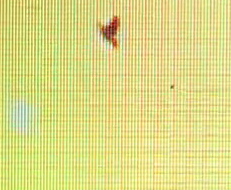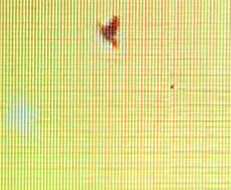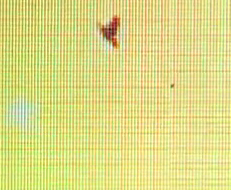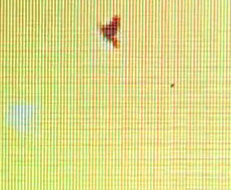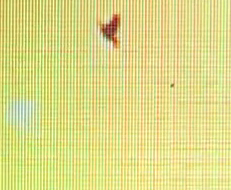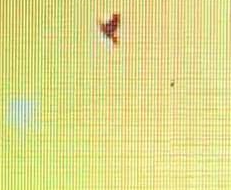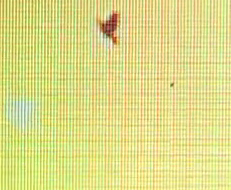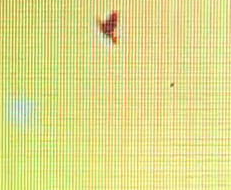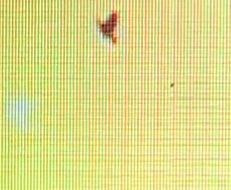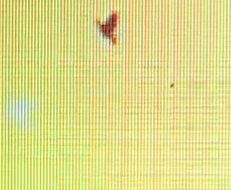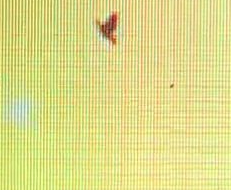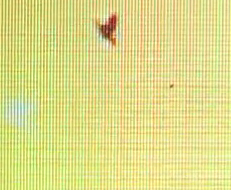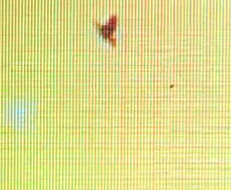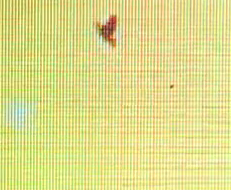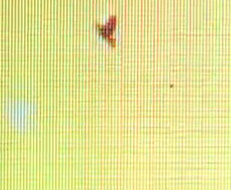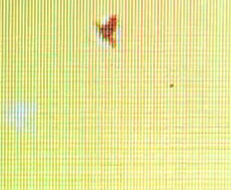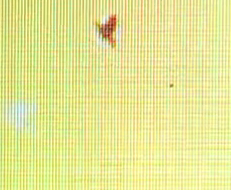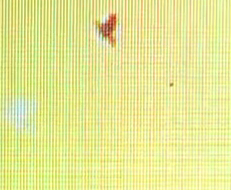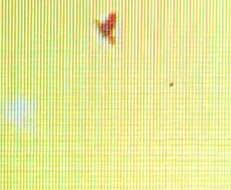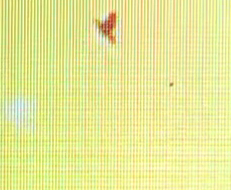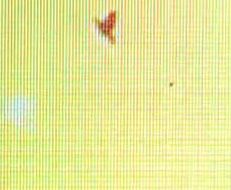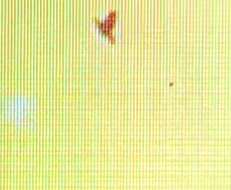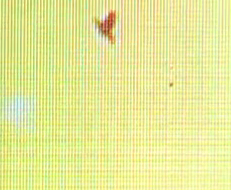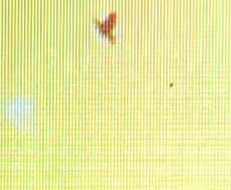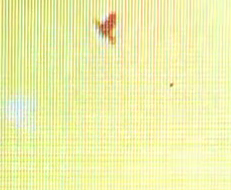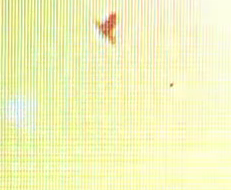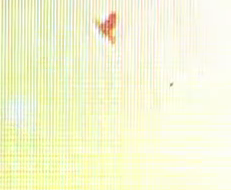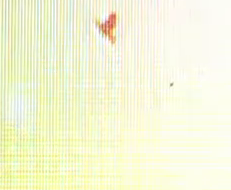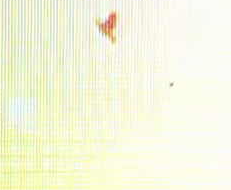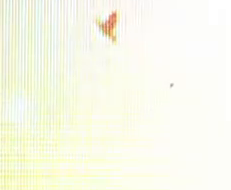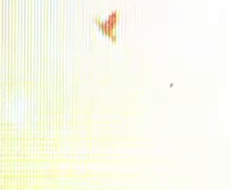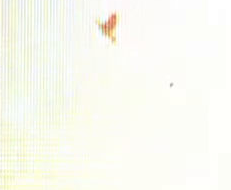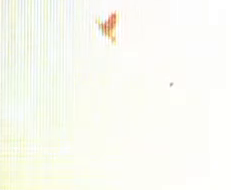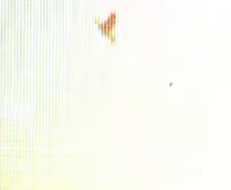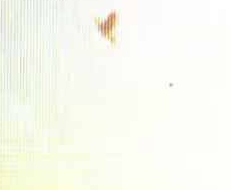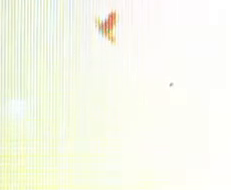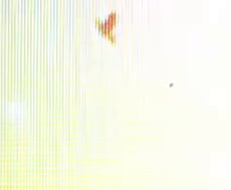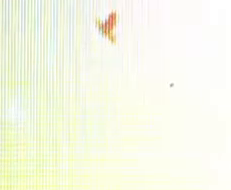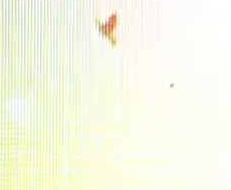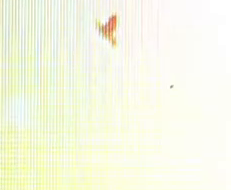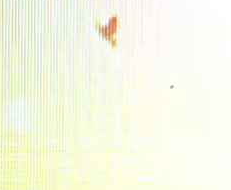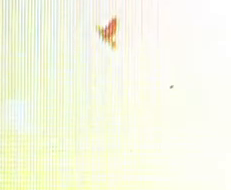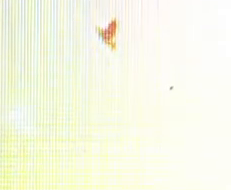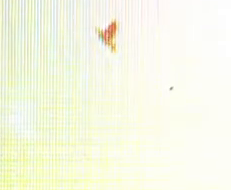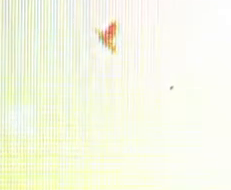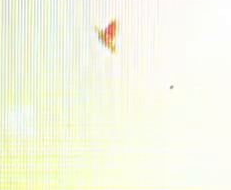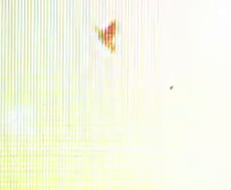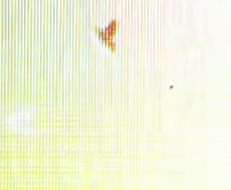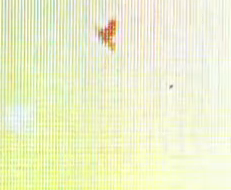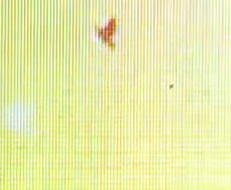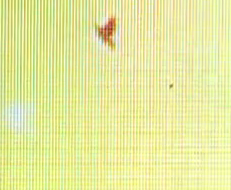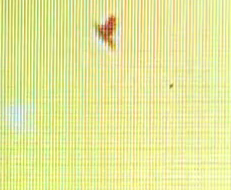But Arnab has just left. I would congratulate him for the amazing Indians that he has brought to fore.